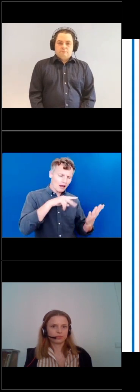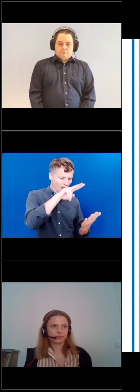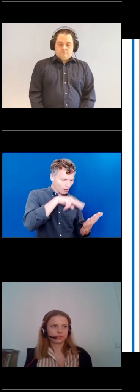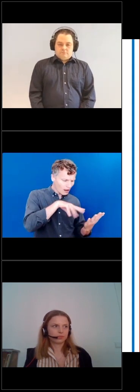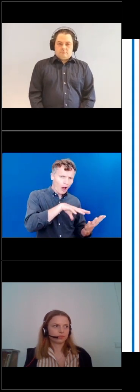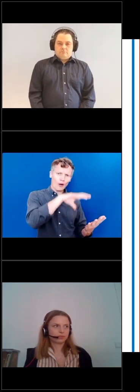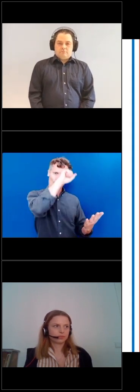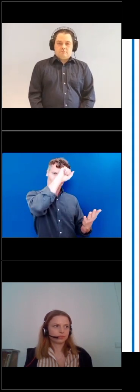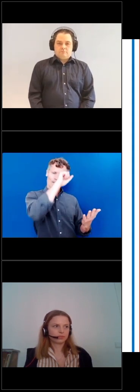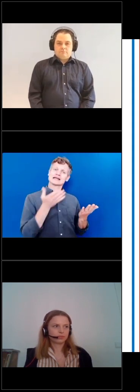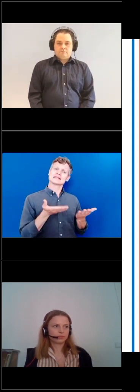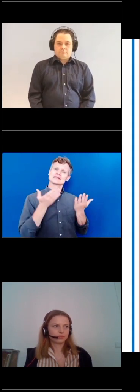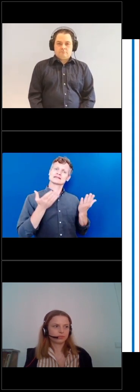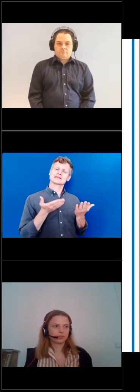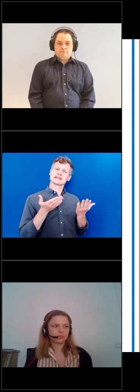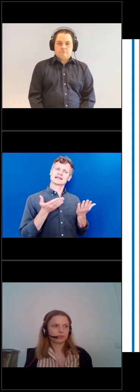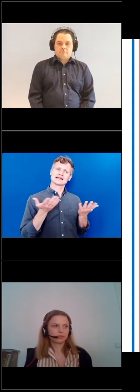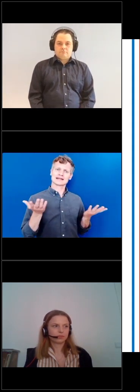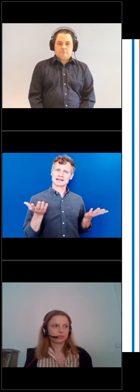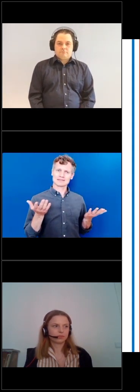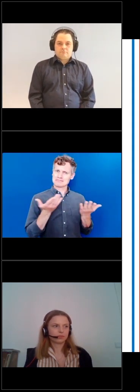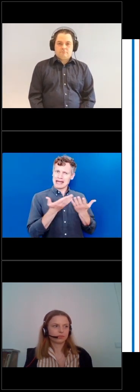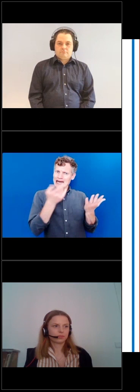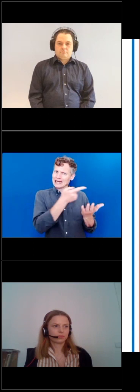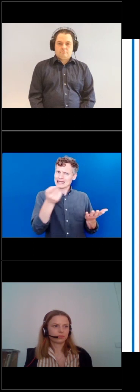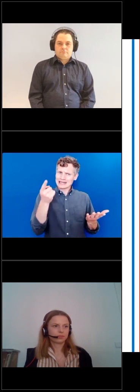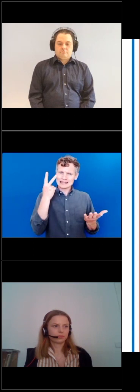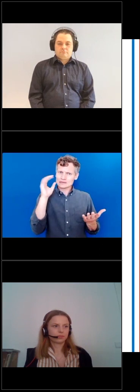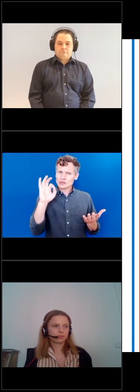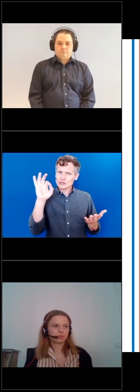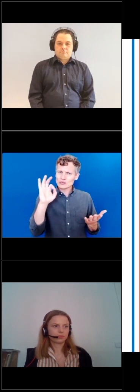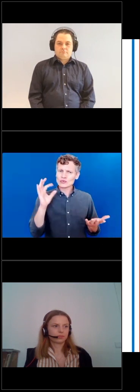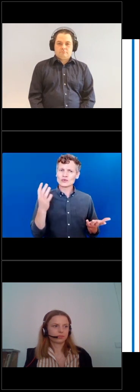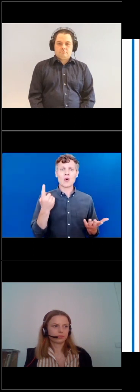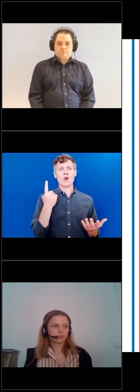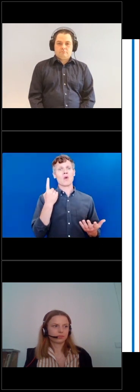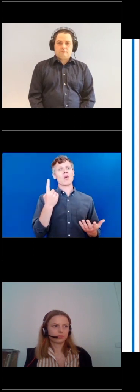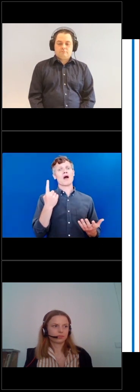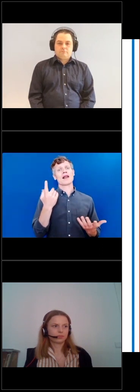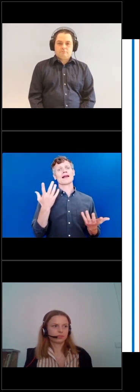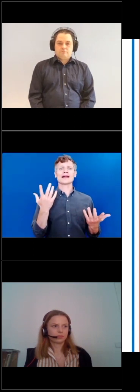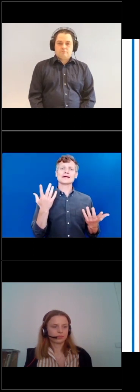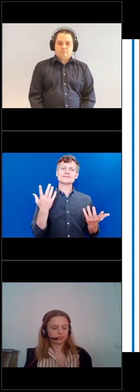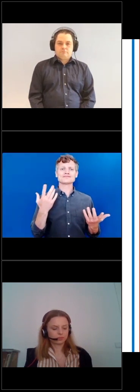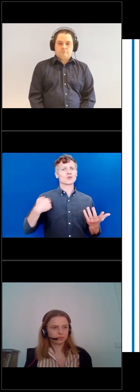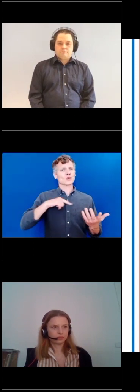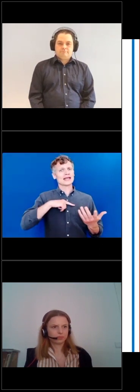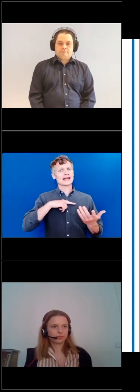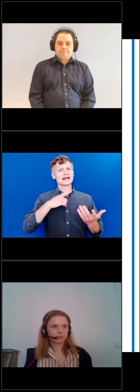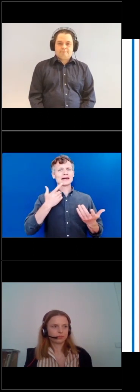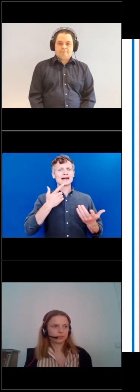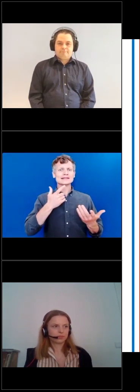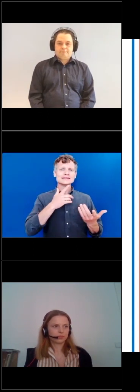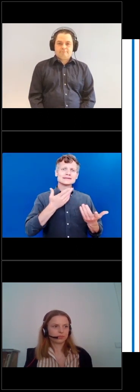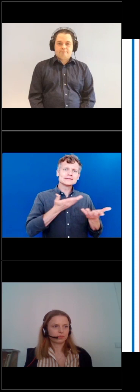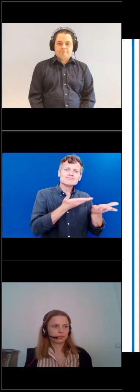are encouraging organizations of persons with disabilities and also sector or the clusters